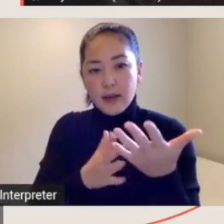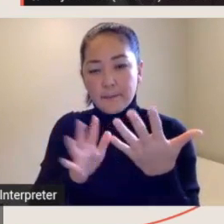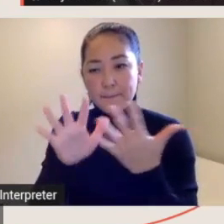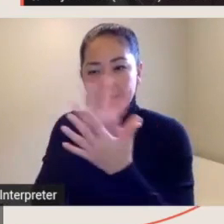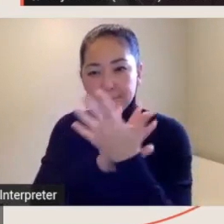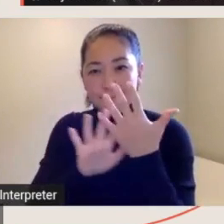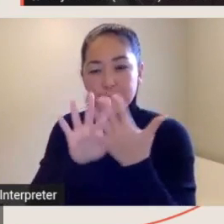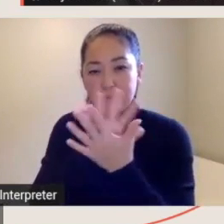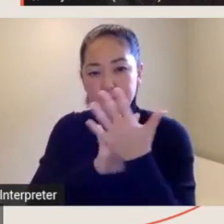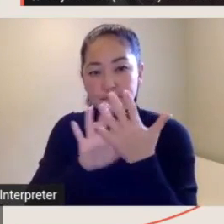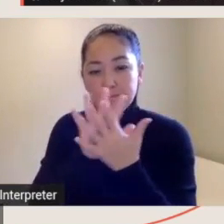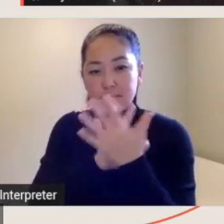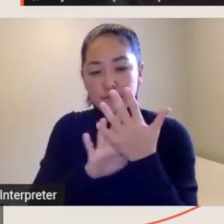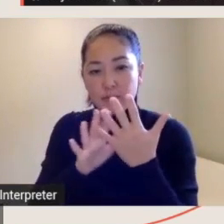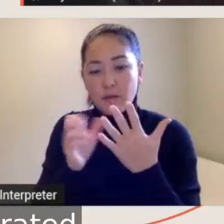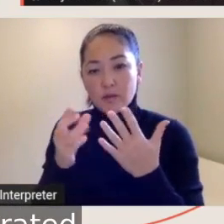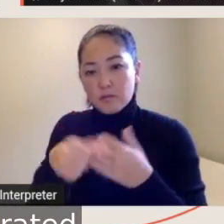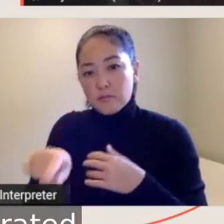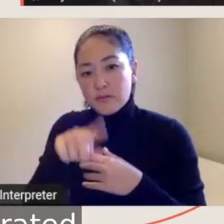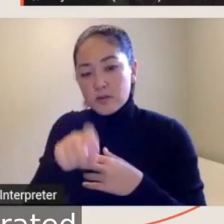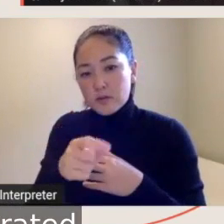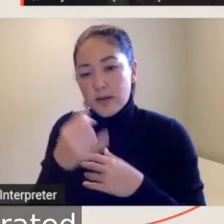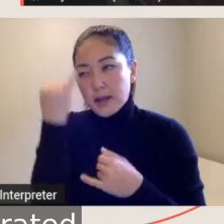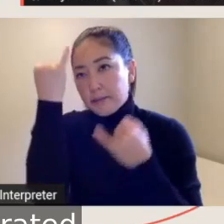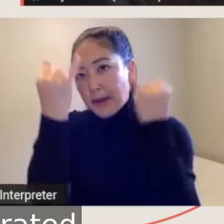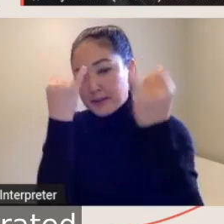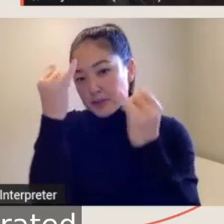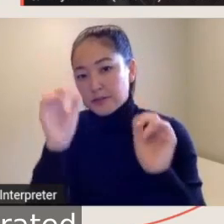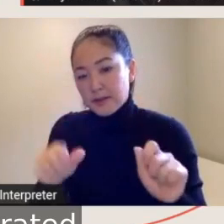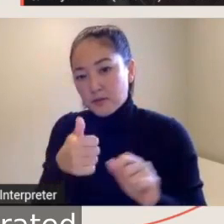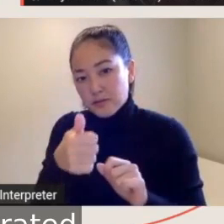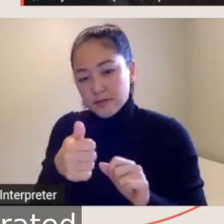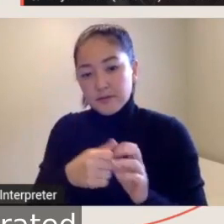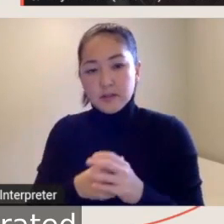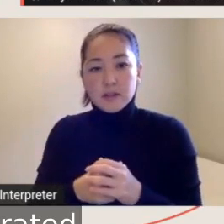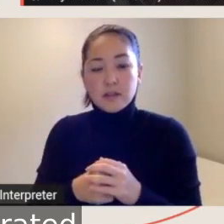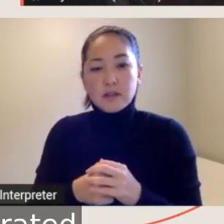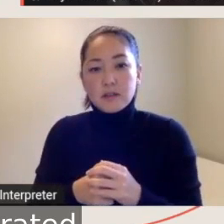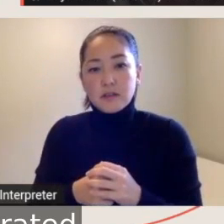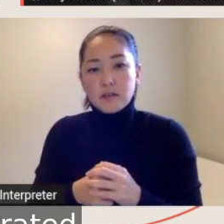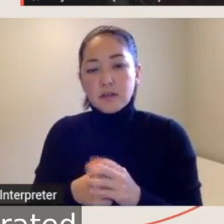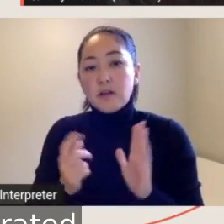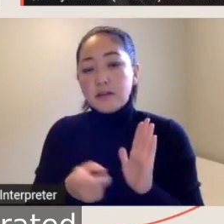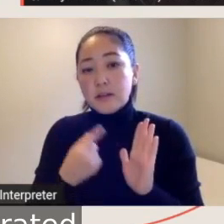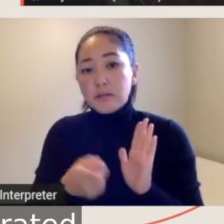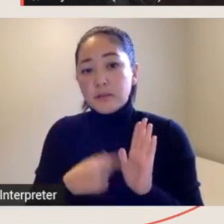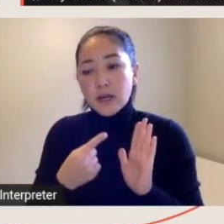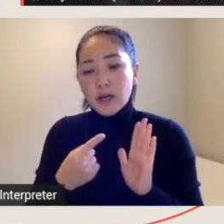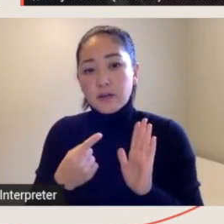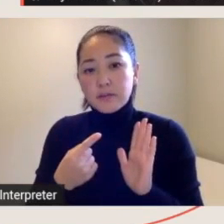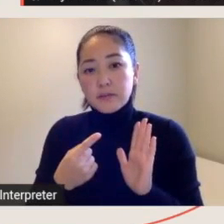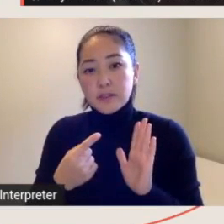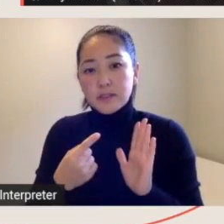that imagination process. So we even sometimes illustrated some